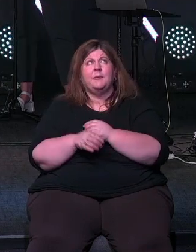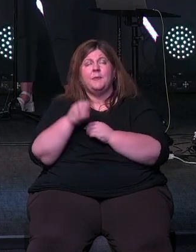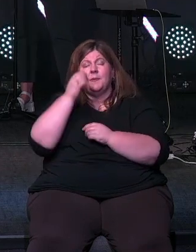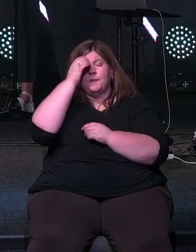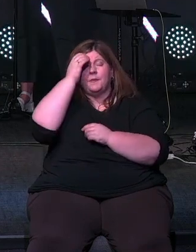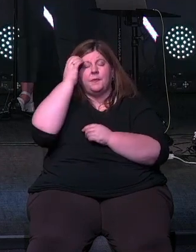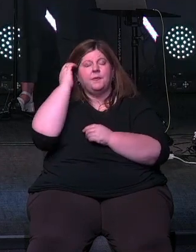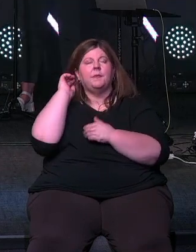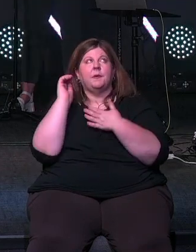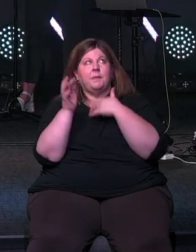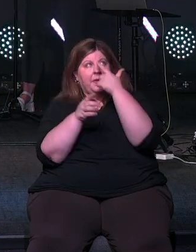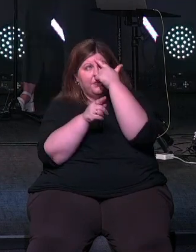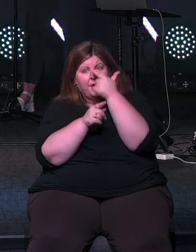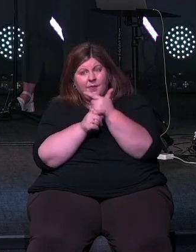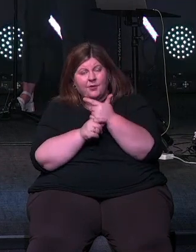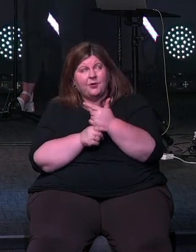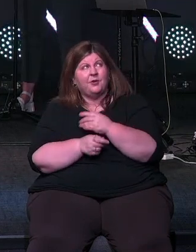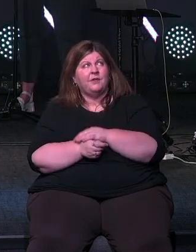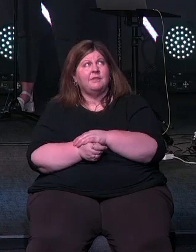my brother,